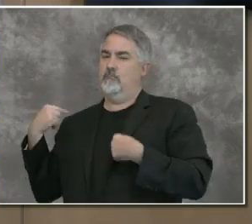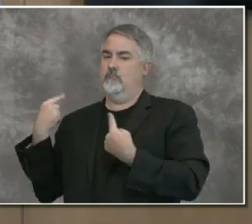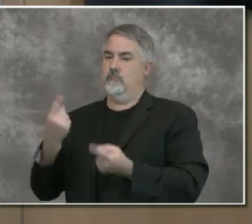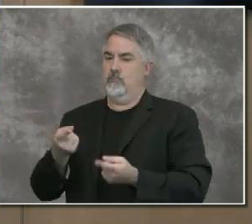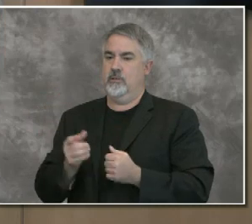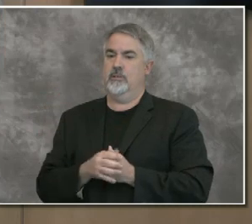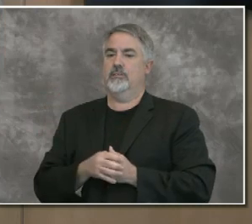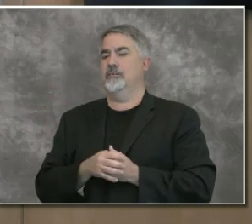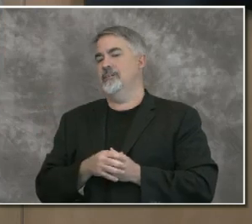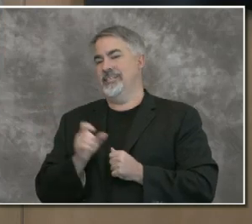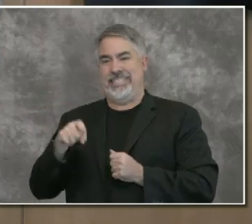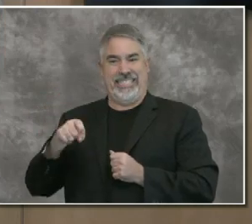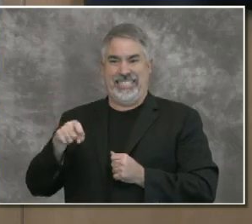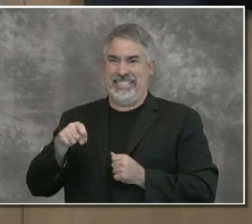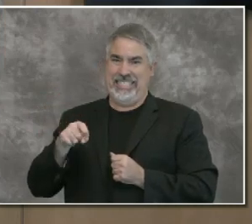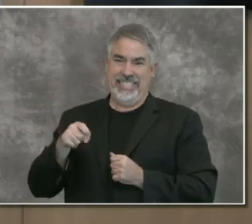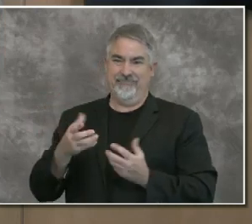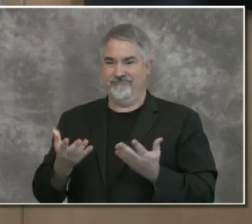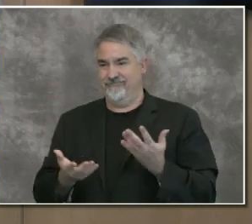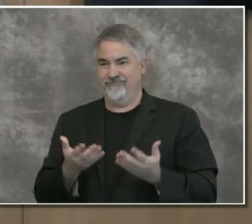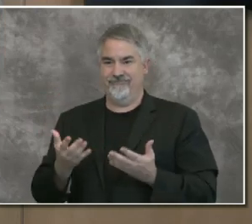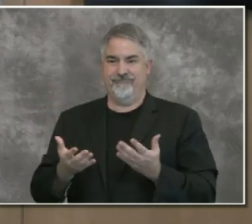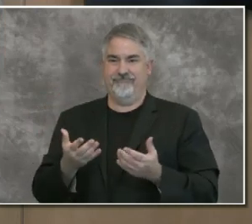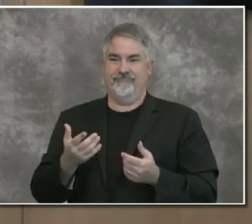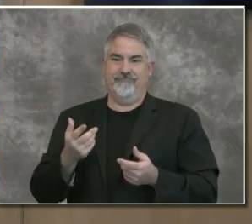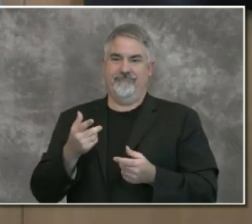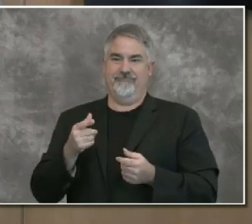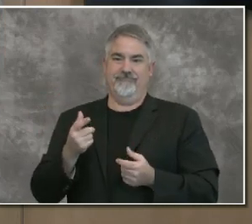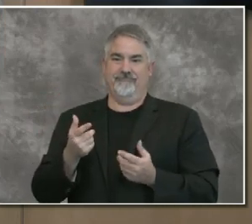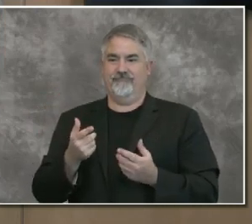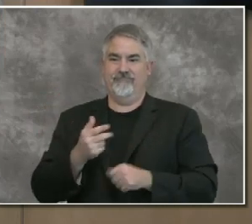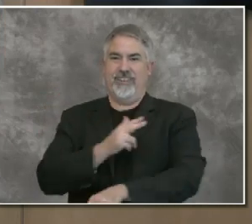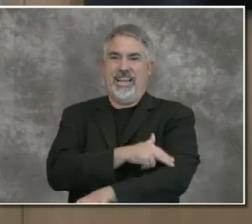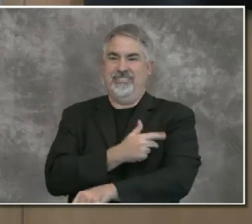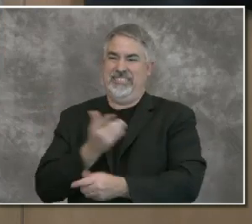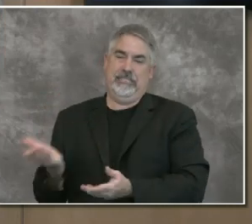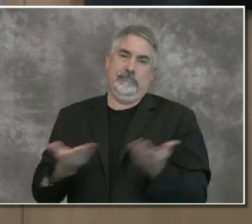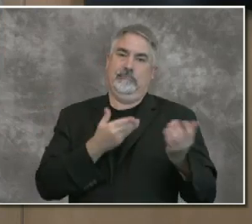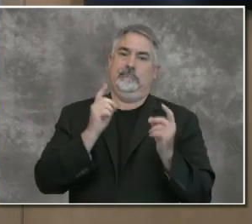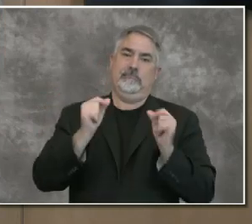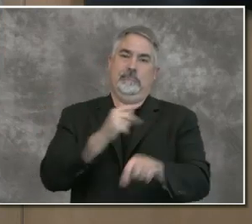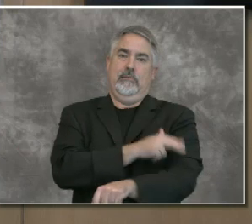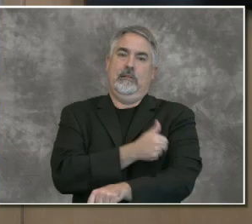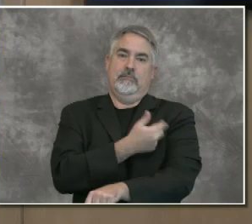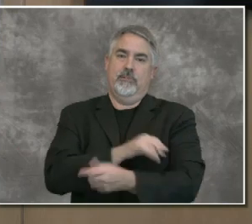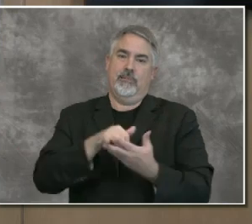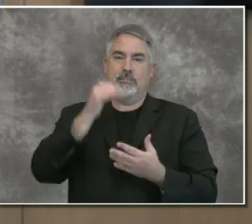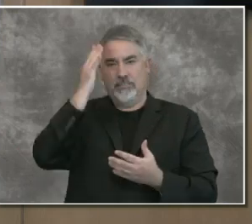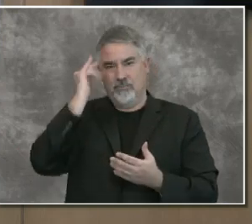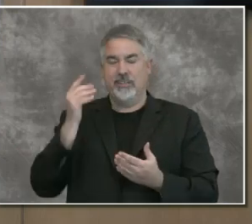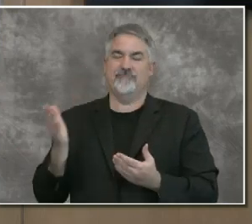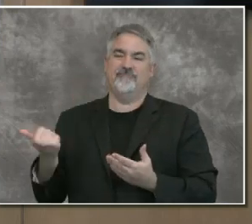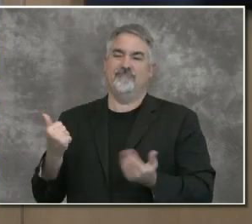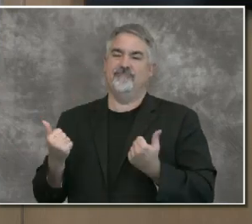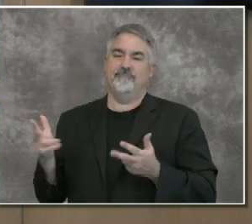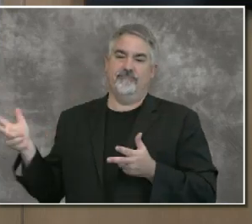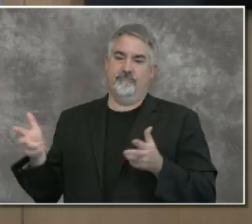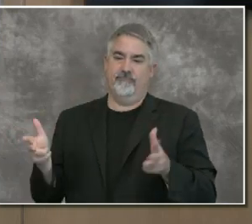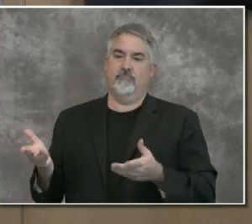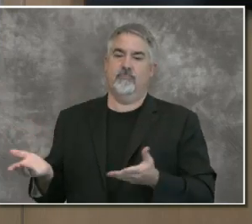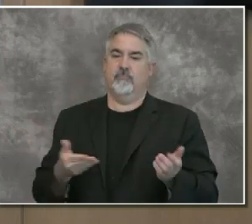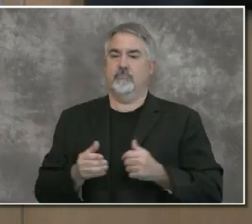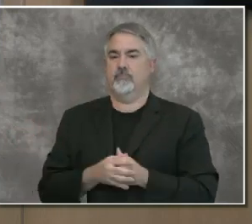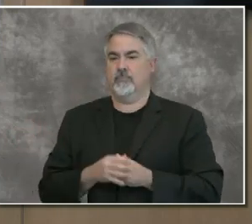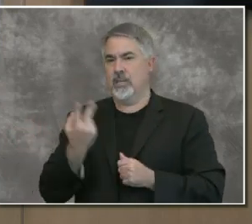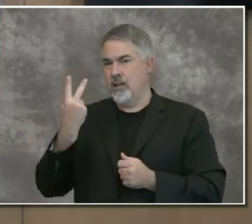that needed to be taken care of at hospitals. One patient I know has been admitted. I think the other is under